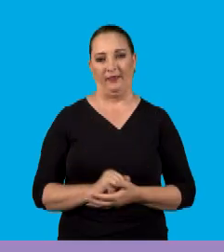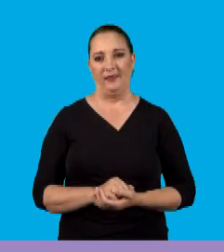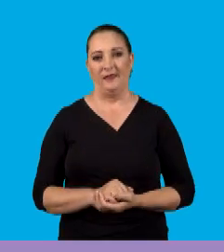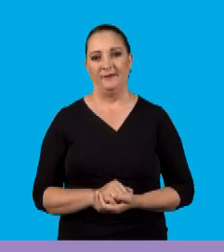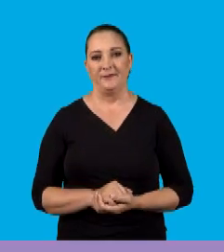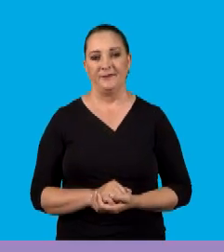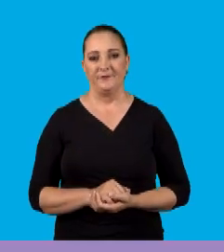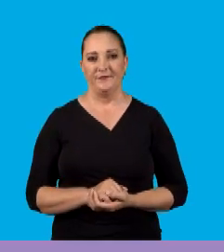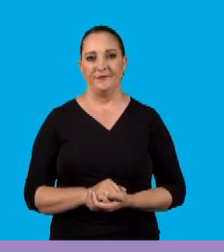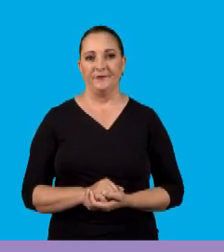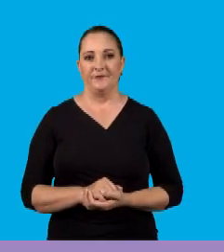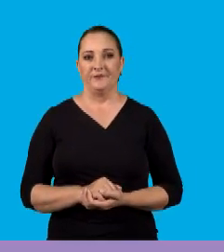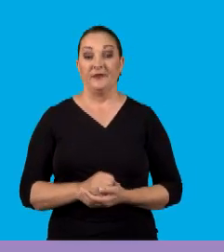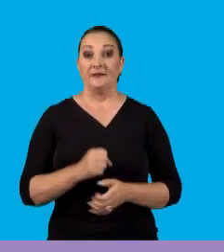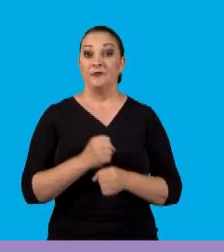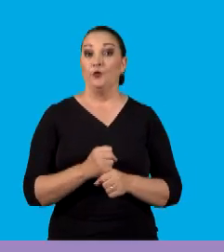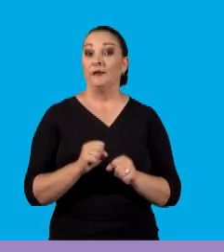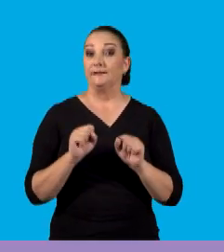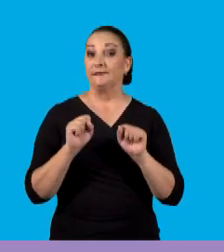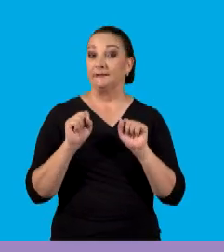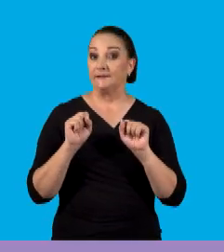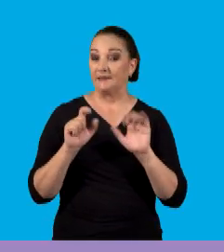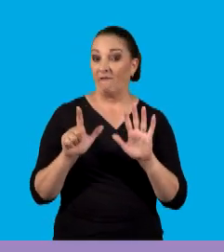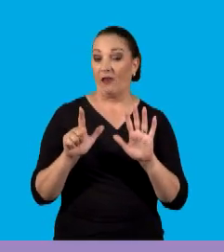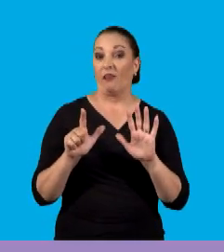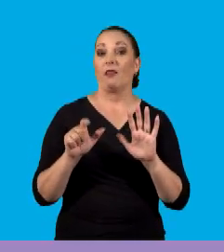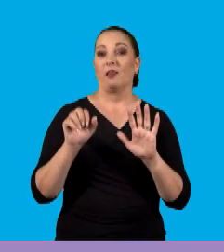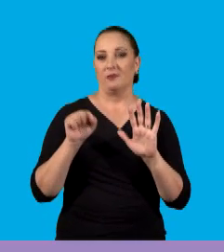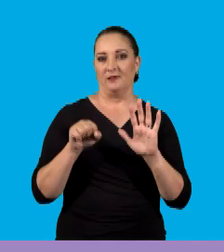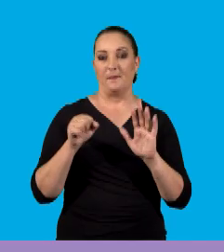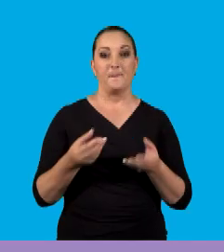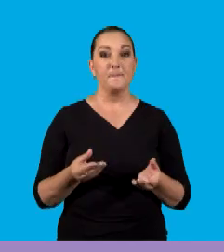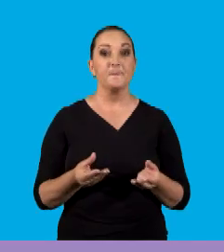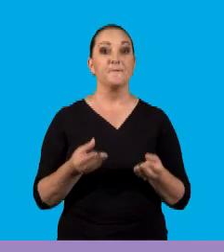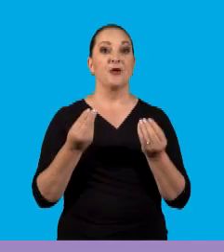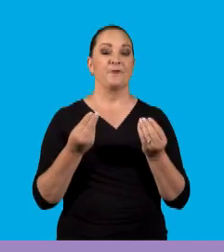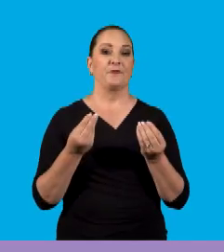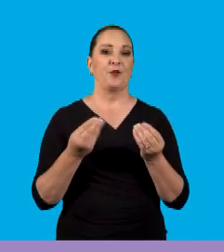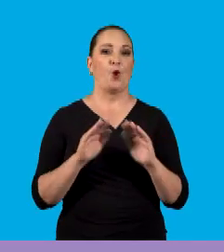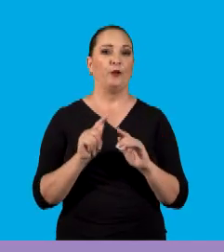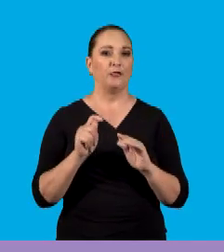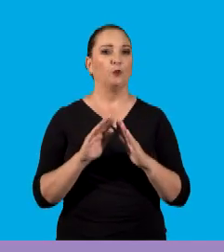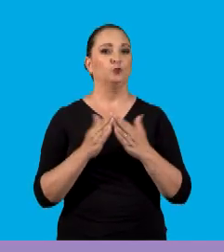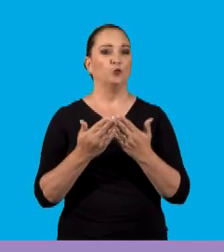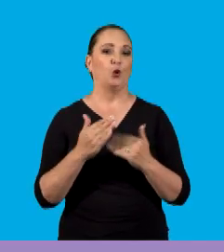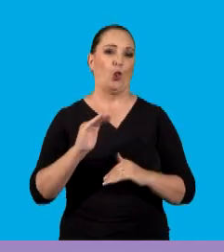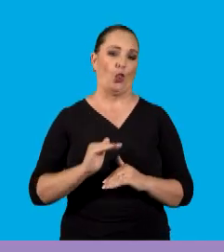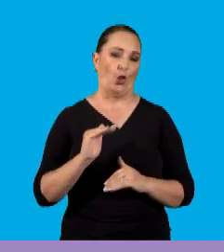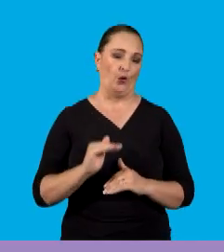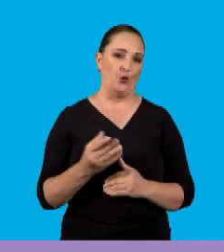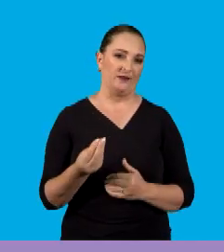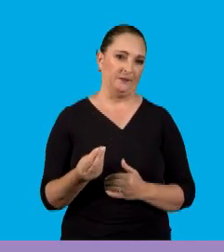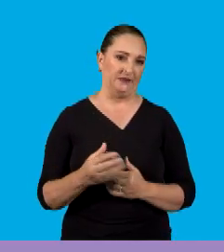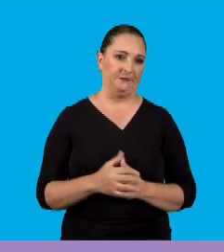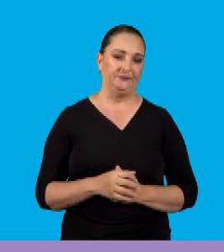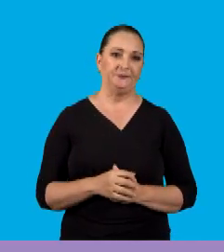7. So we can see there that grade 7 is the one that received the minimum or the lowest